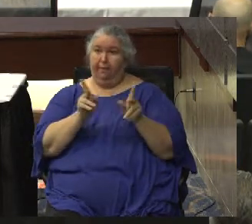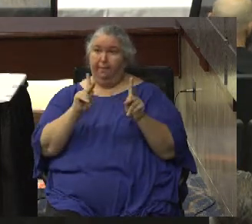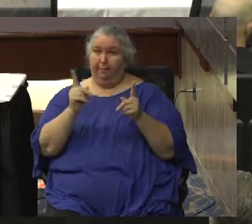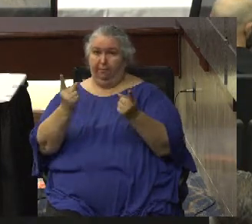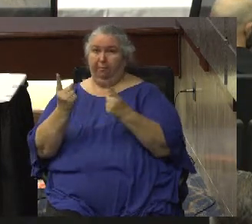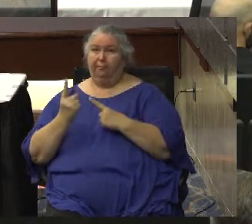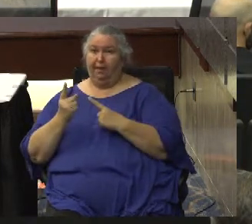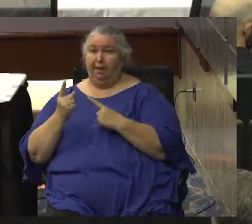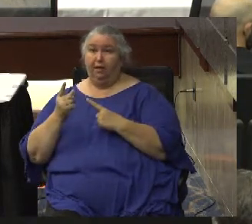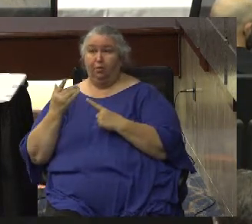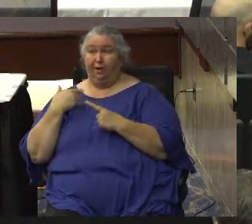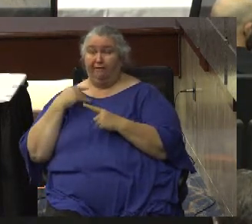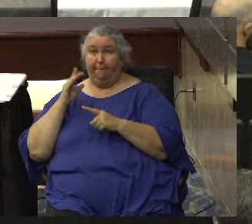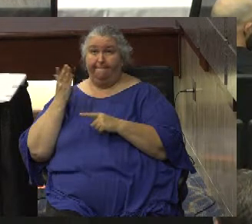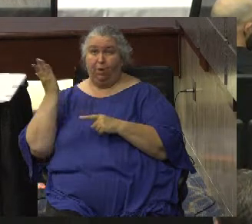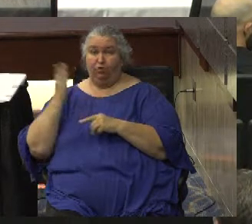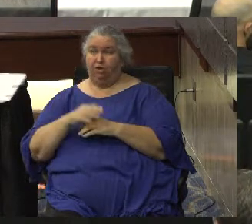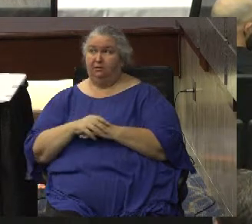item?